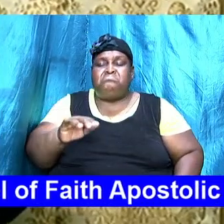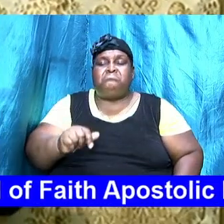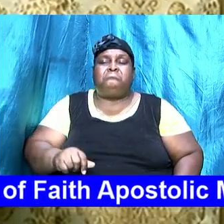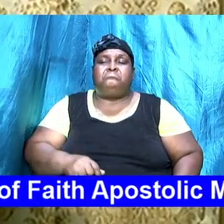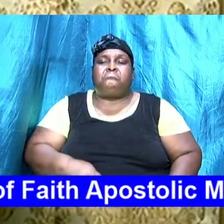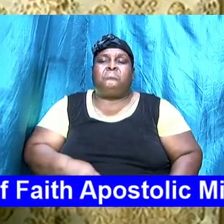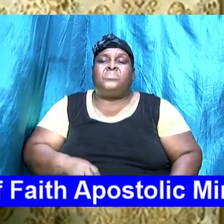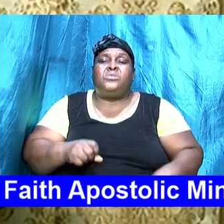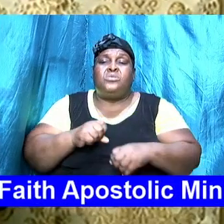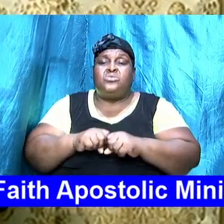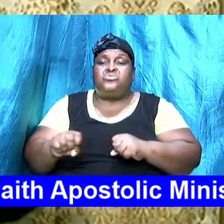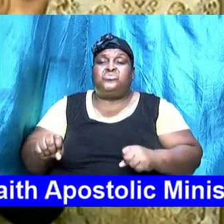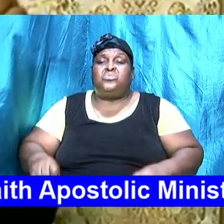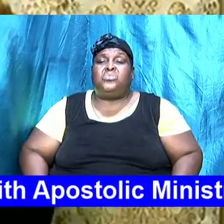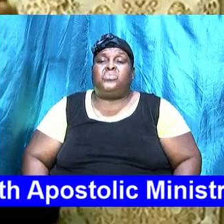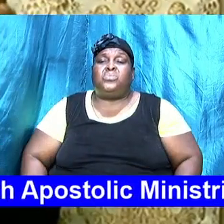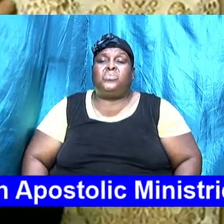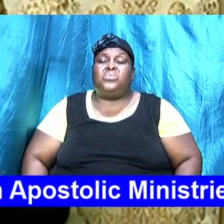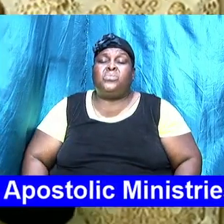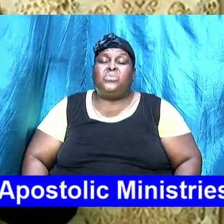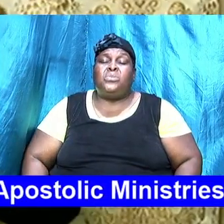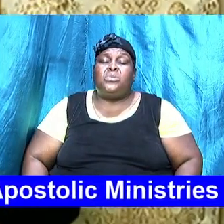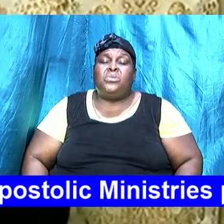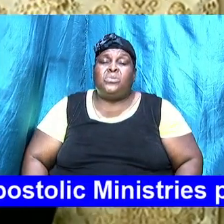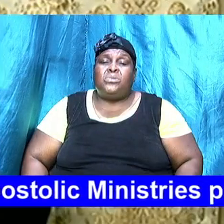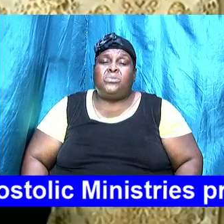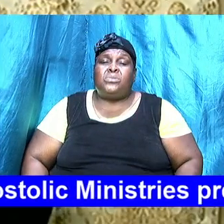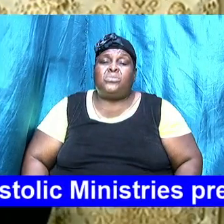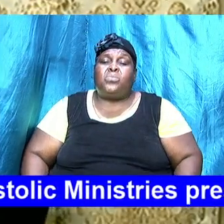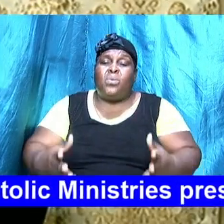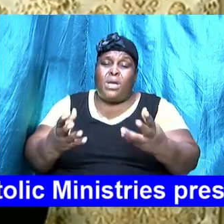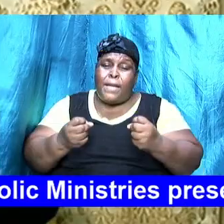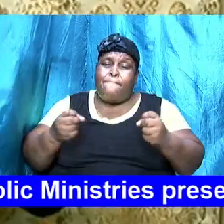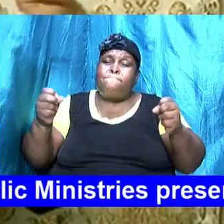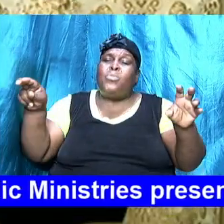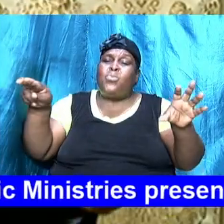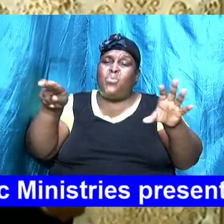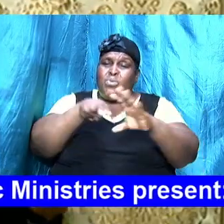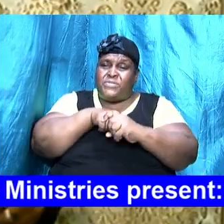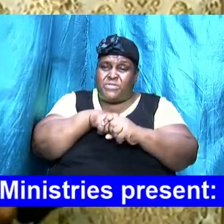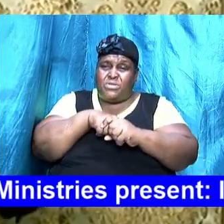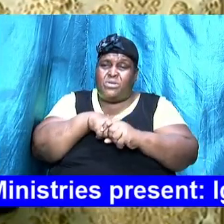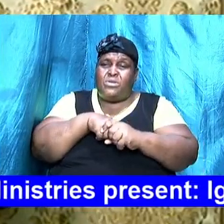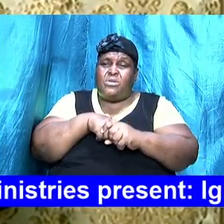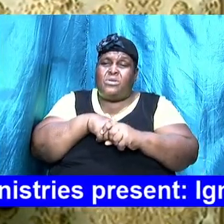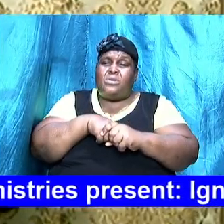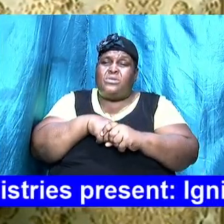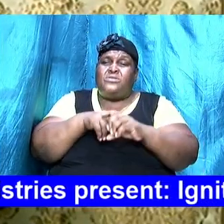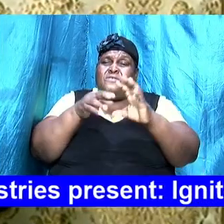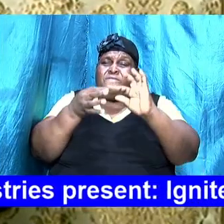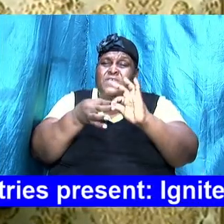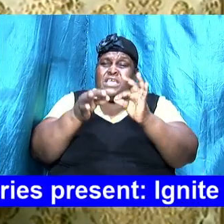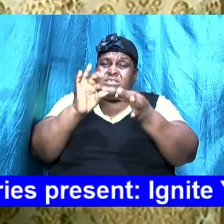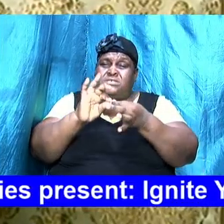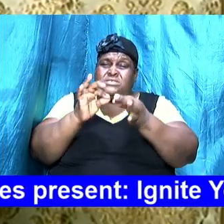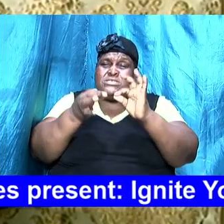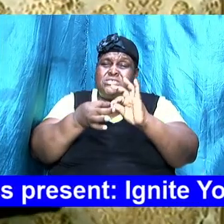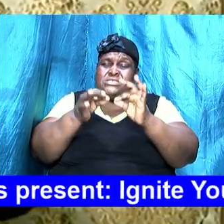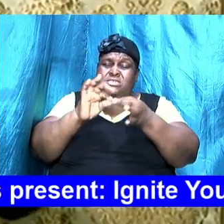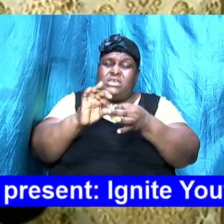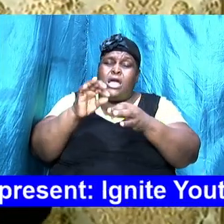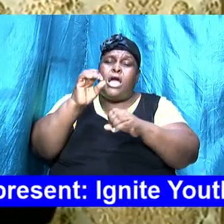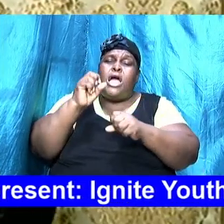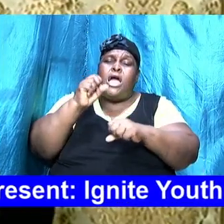it requires both to do some things, both to draw back,